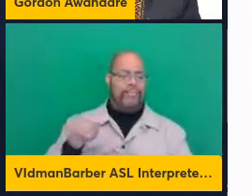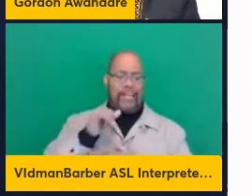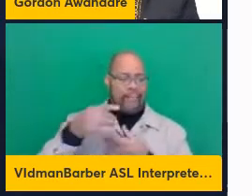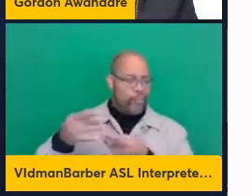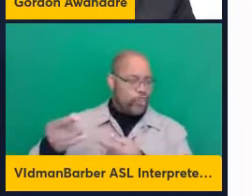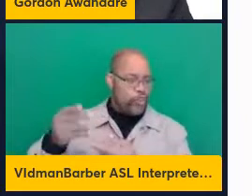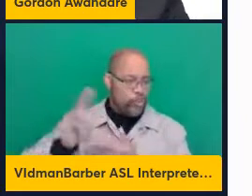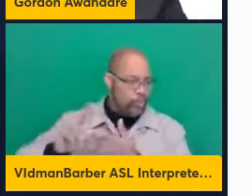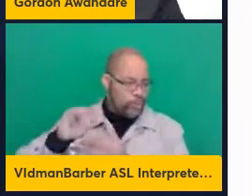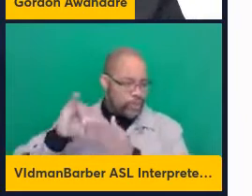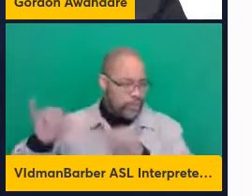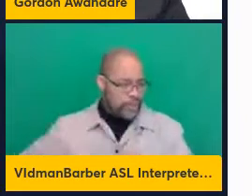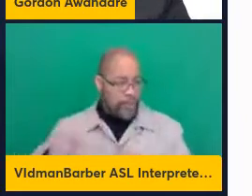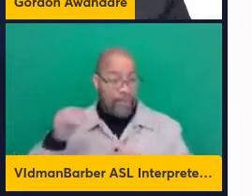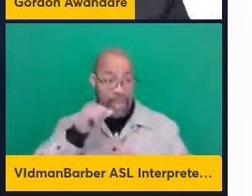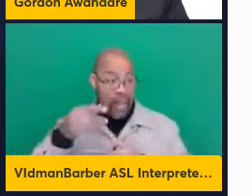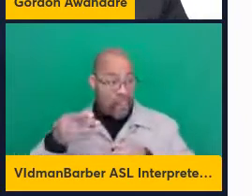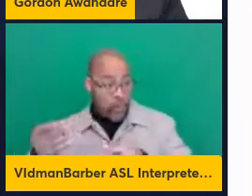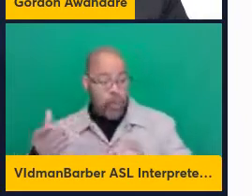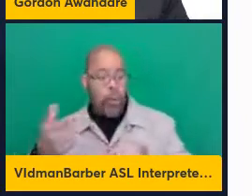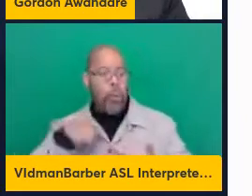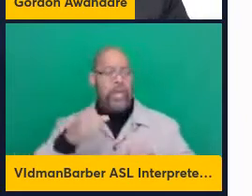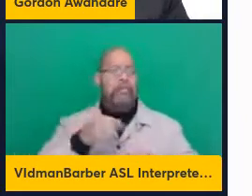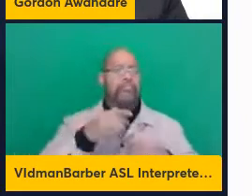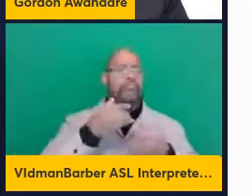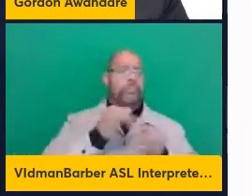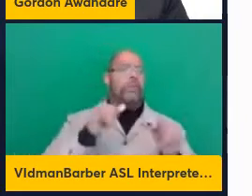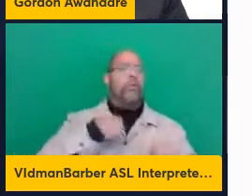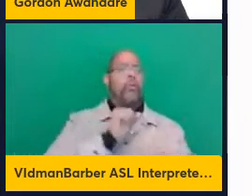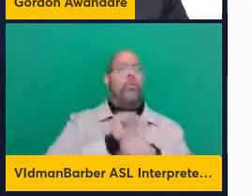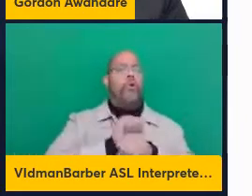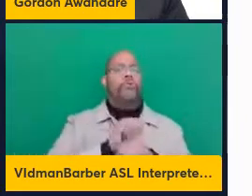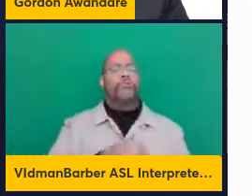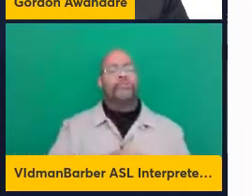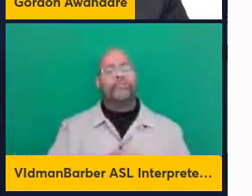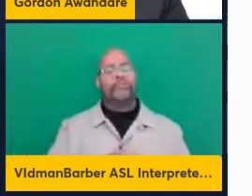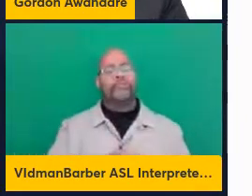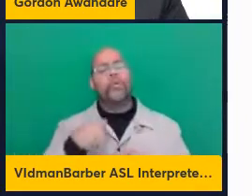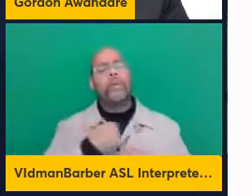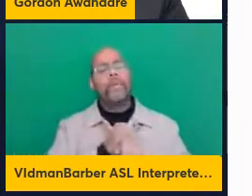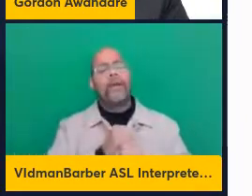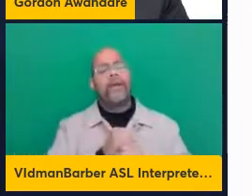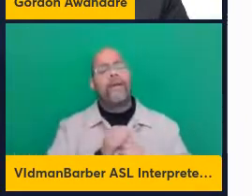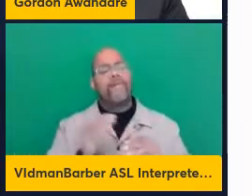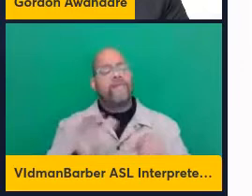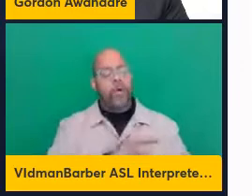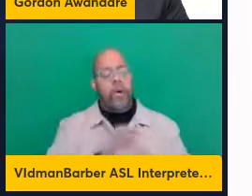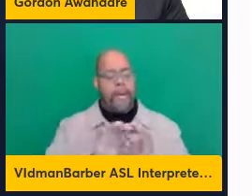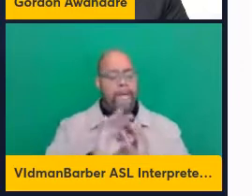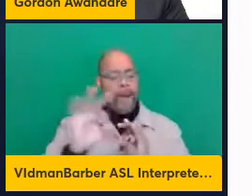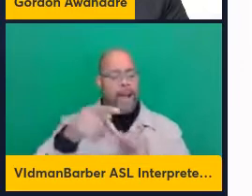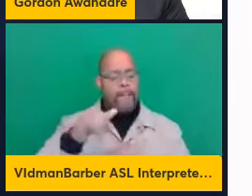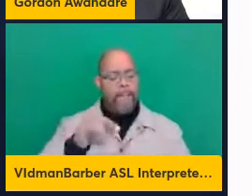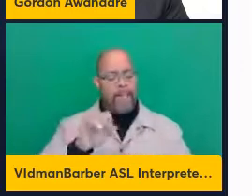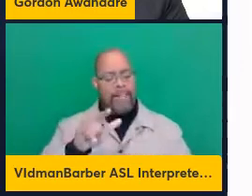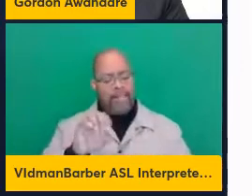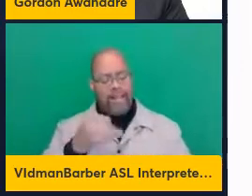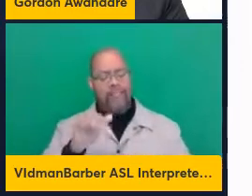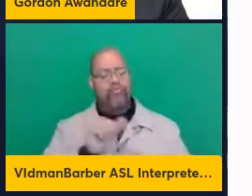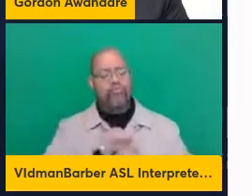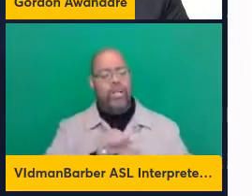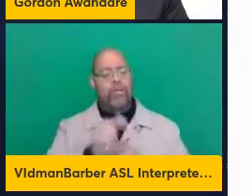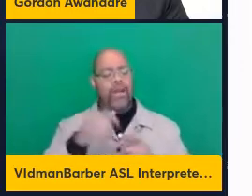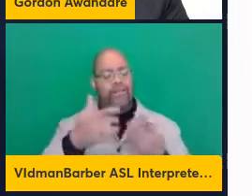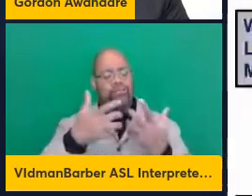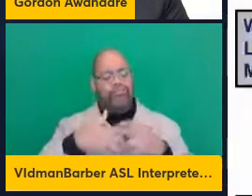university system. So the other thing we had to do to create a full pipeline of training, we had to synergize funding